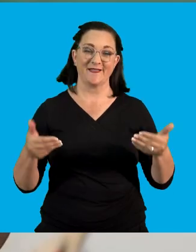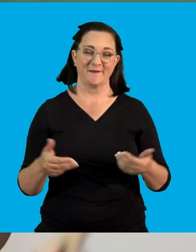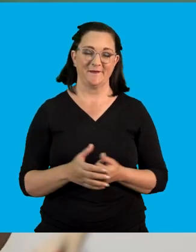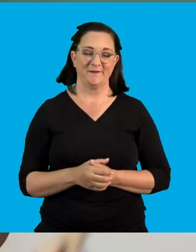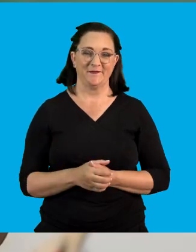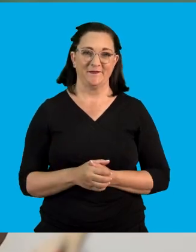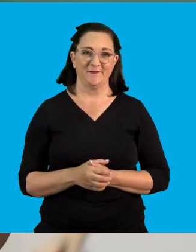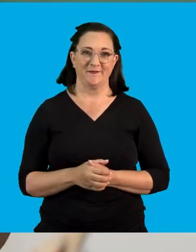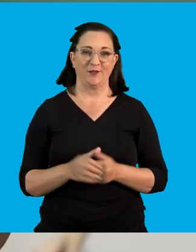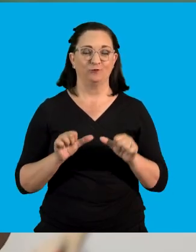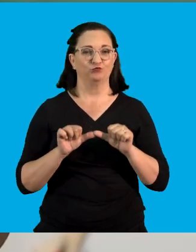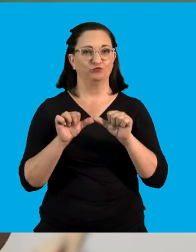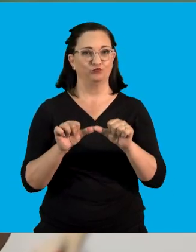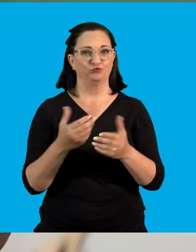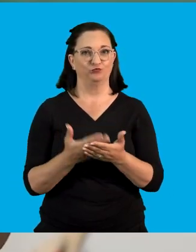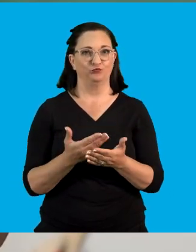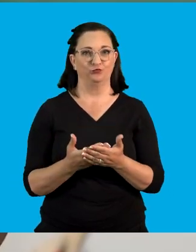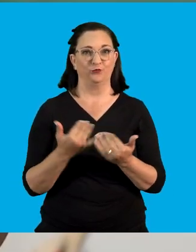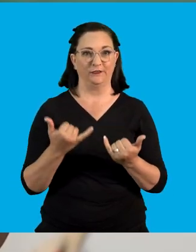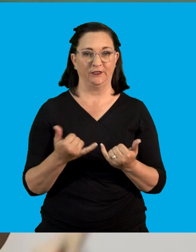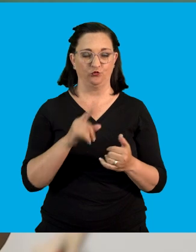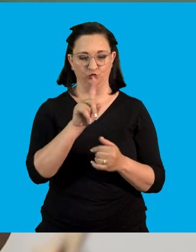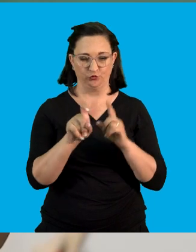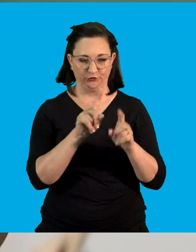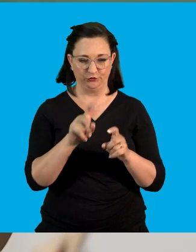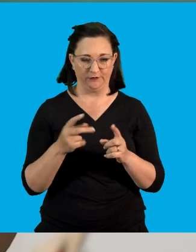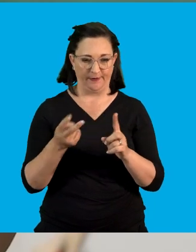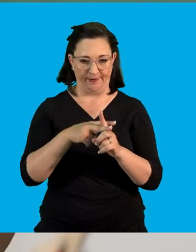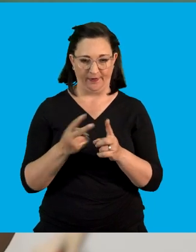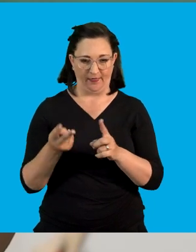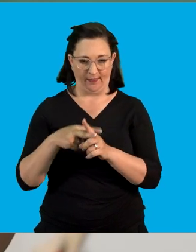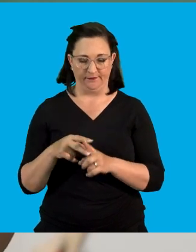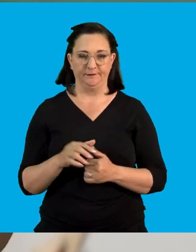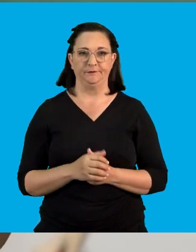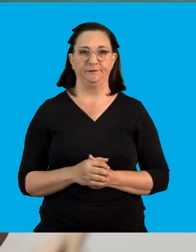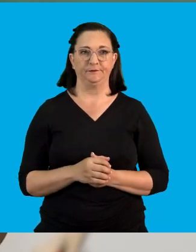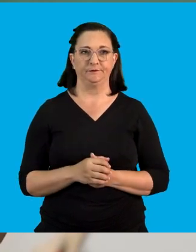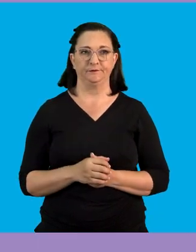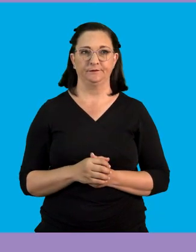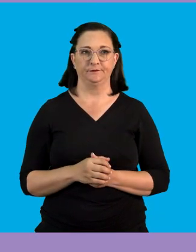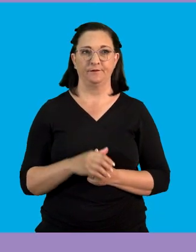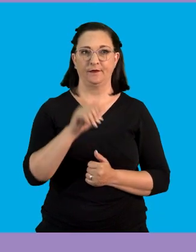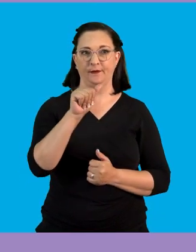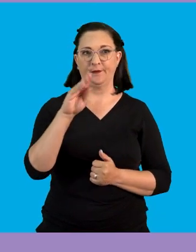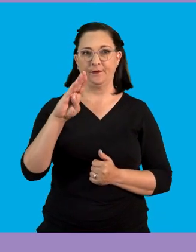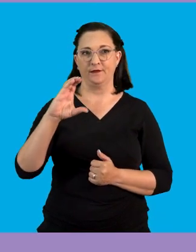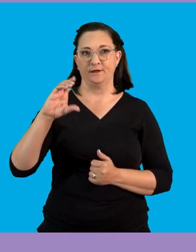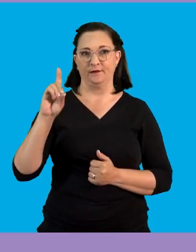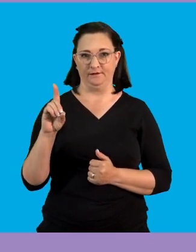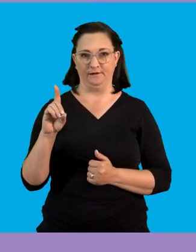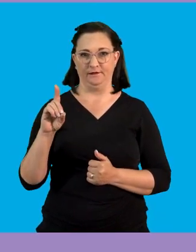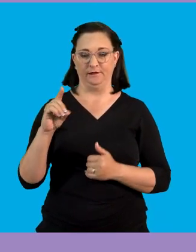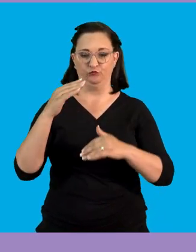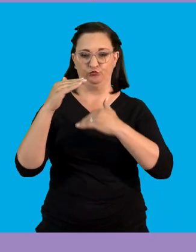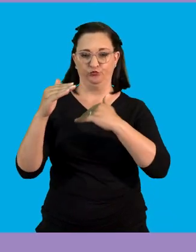Welcome back. Let's continue with application questions. The first question says ABCD is